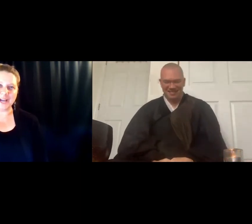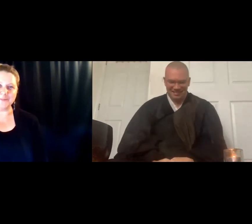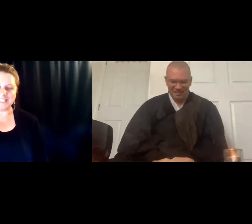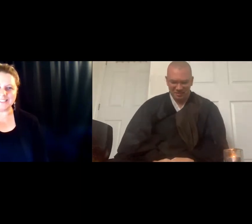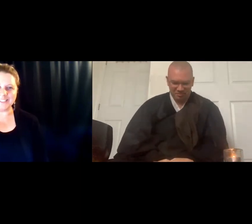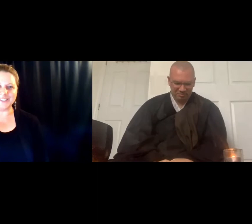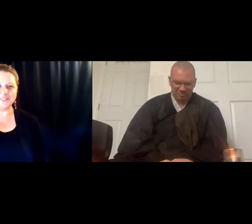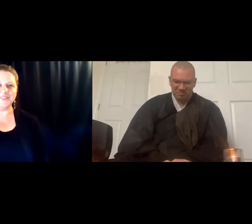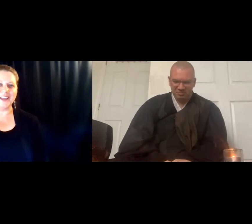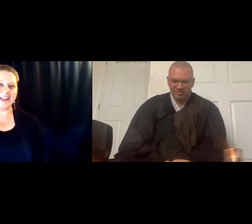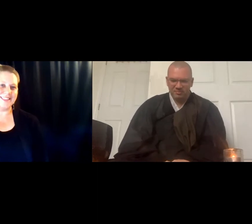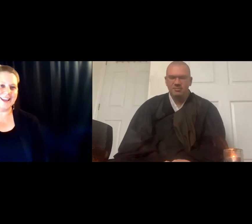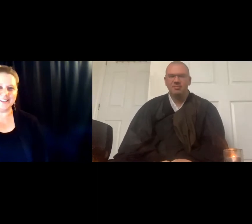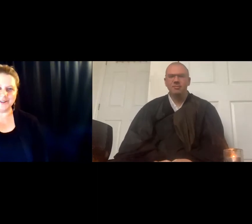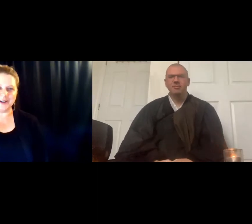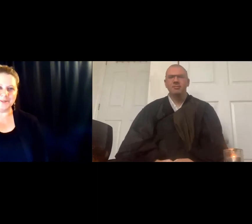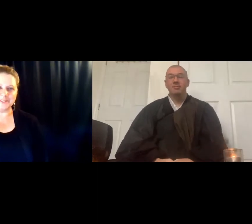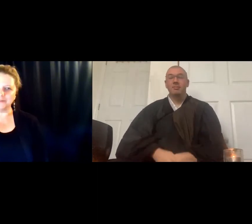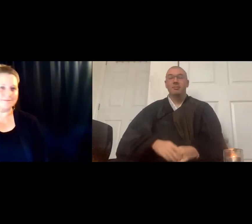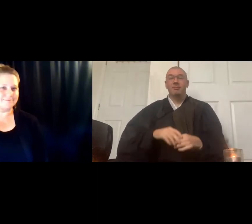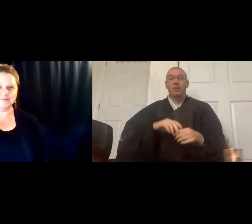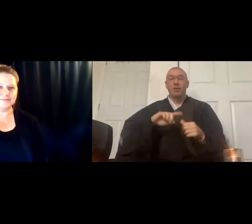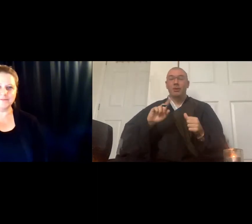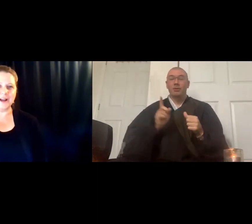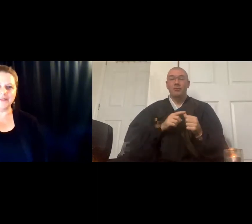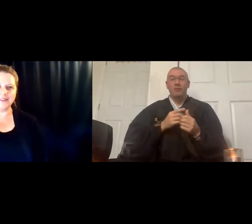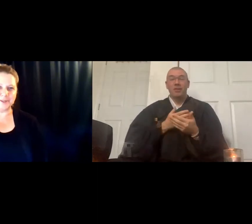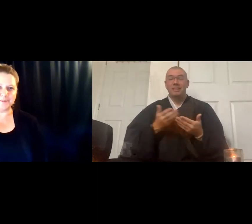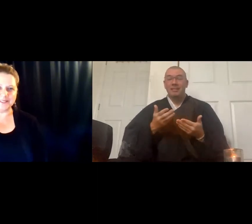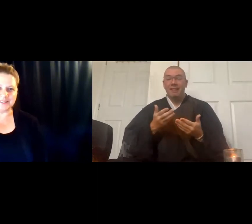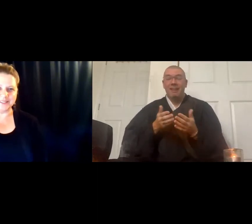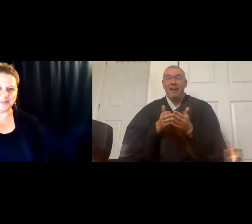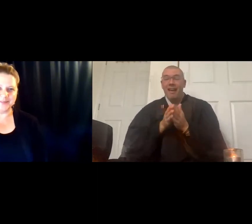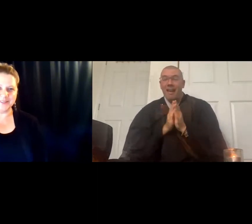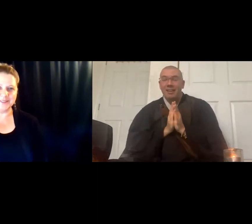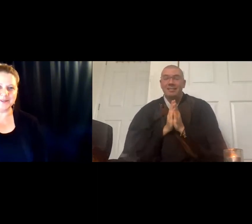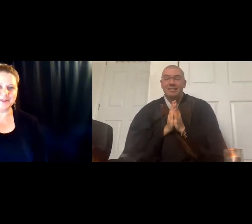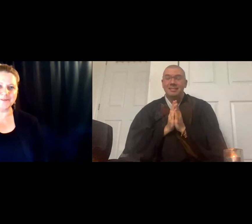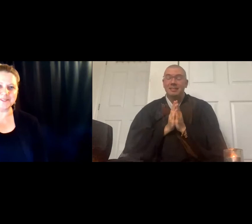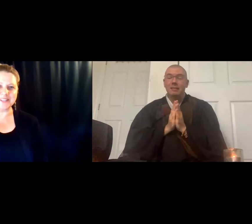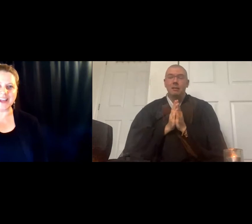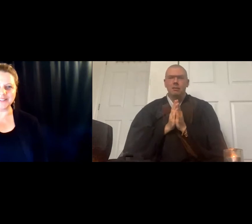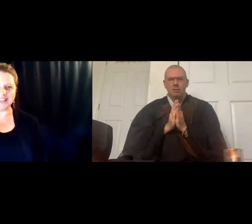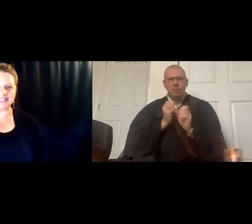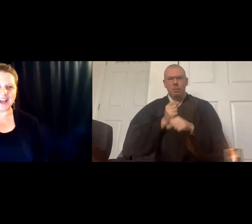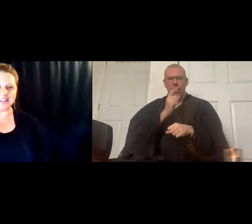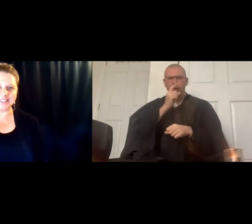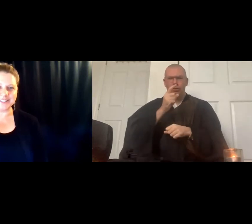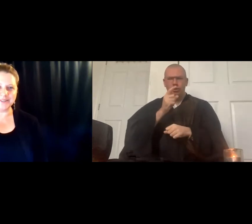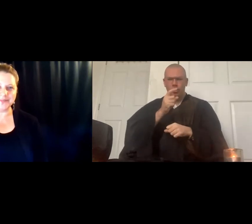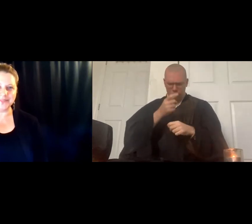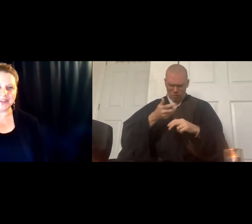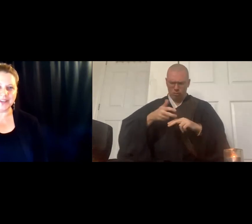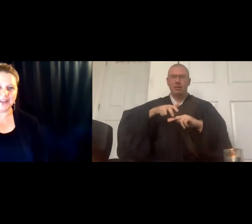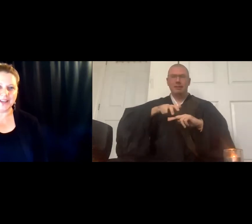it becomes easier, and then you're able to ride off on your bicycle. So the first thing I would like to ask